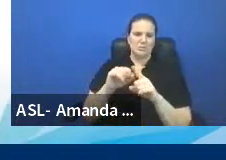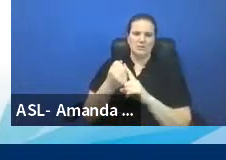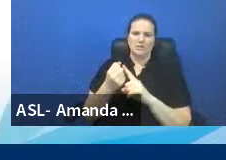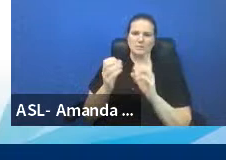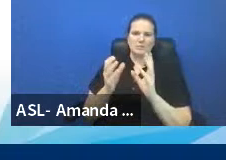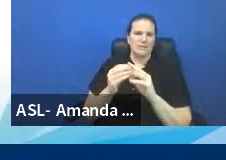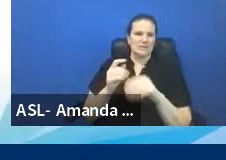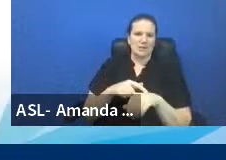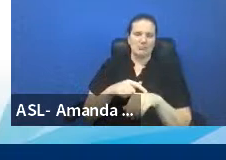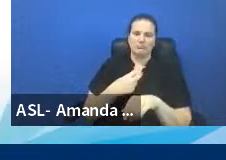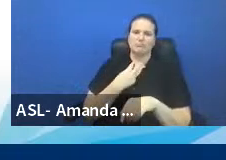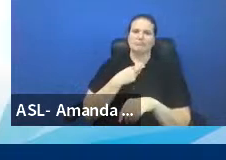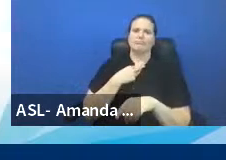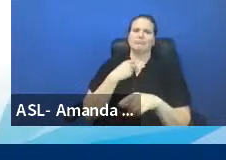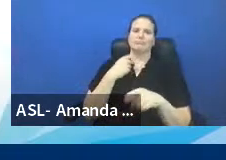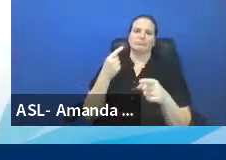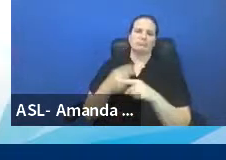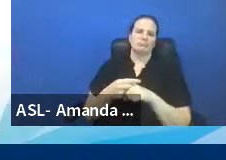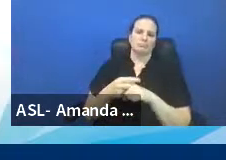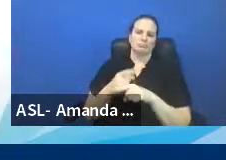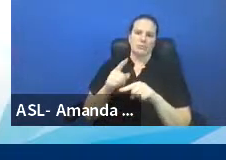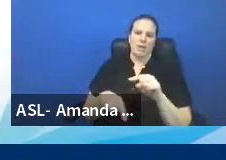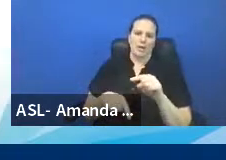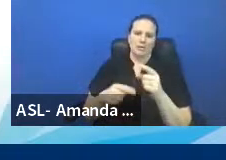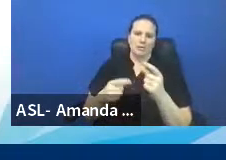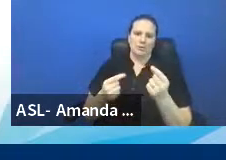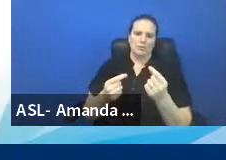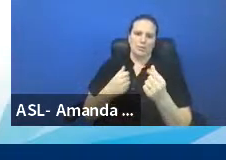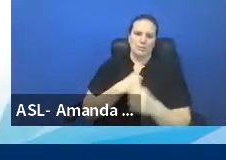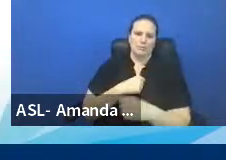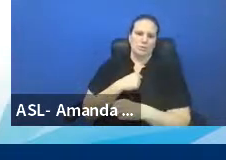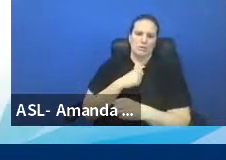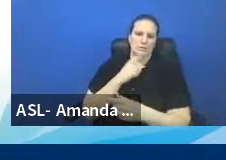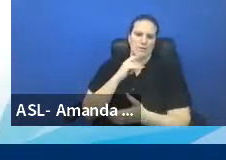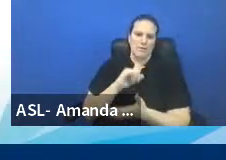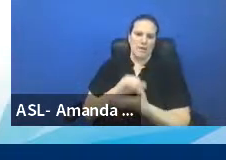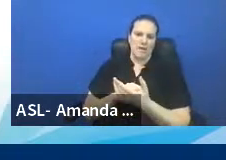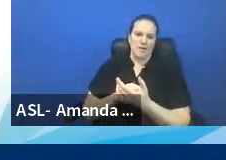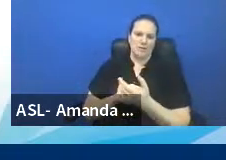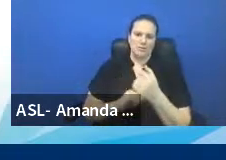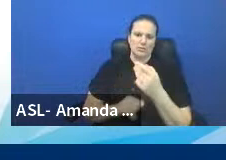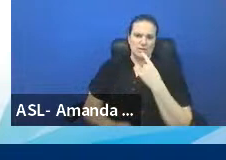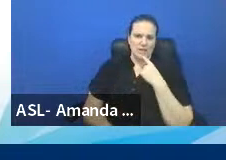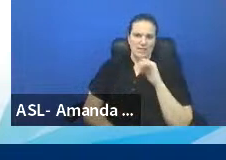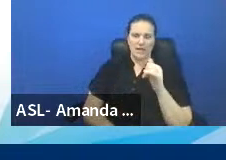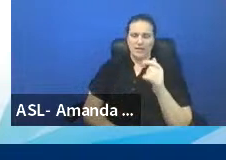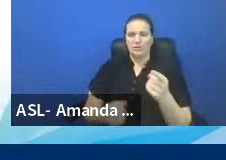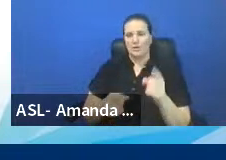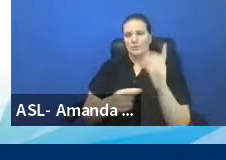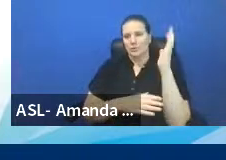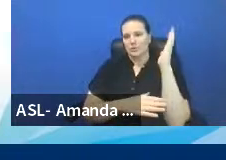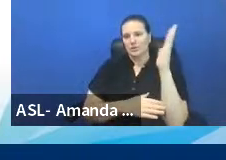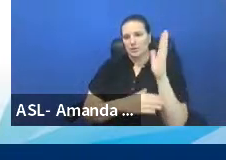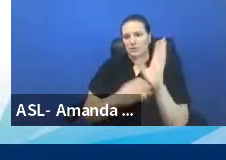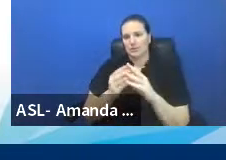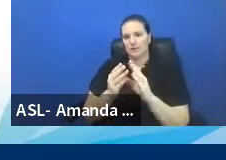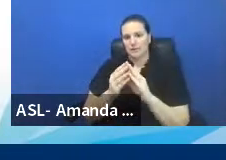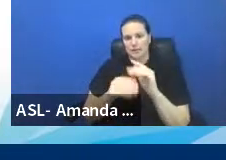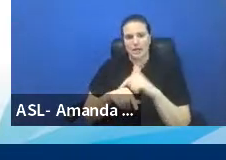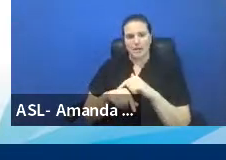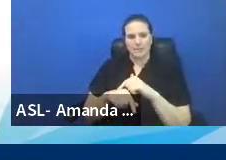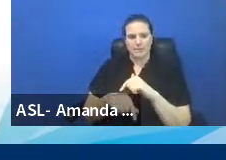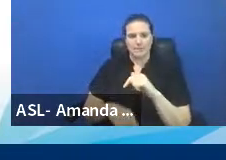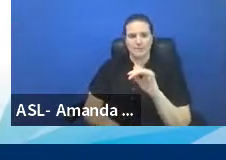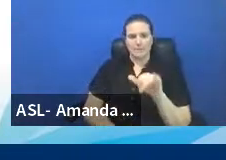was not really workable. So I do apologize. I should have said that during the presentation, but the meeting time